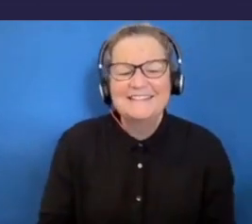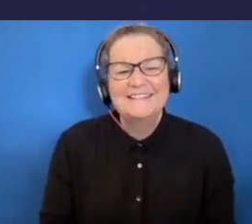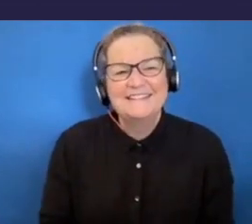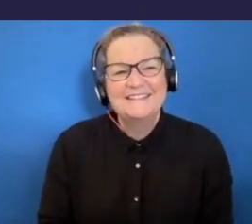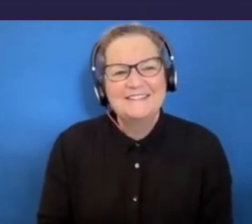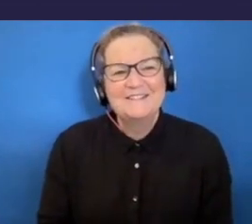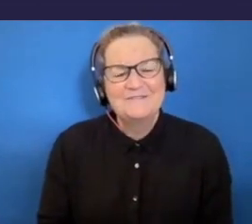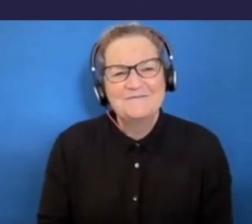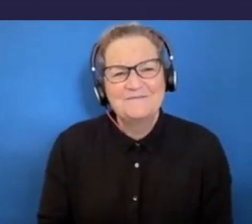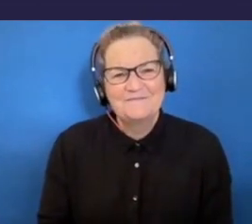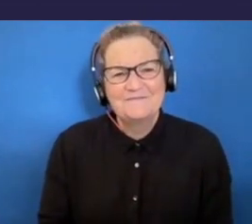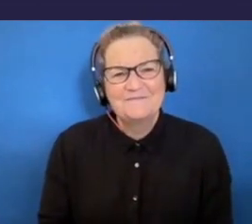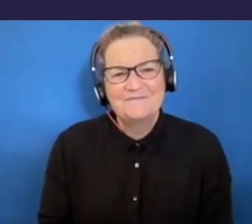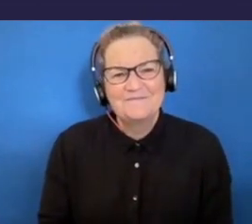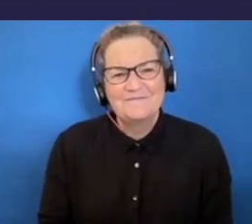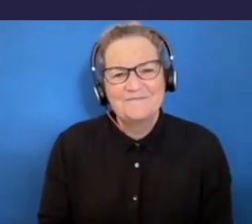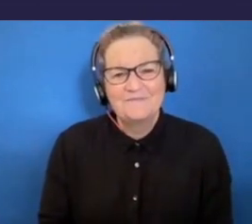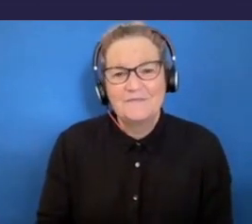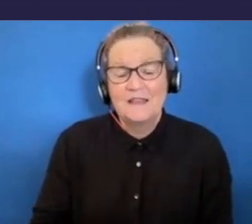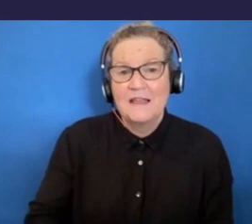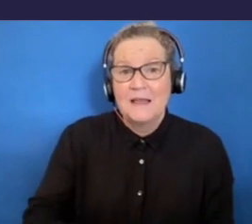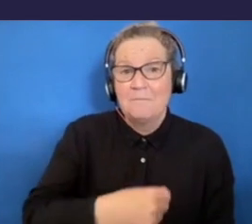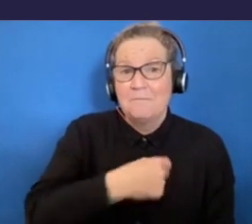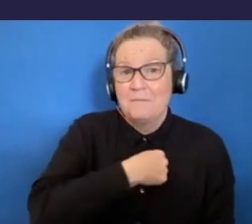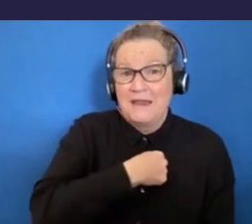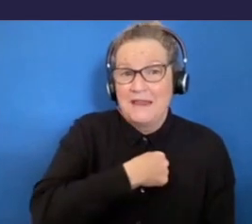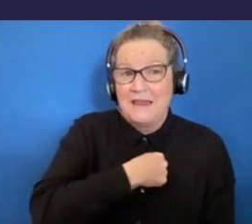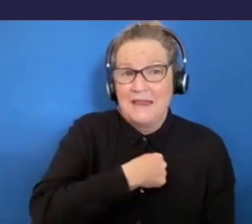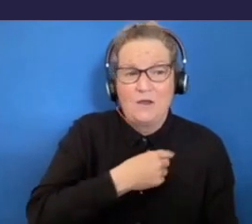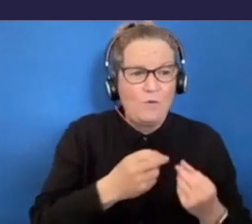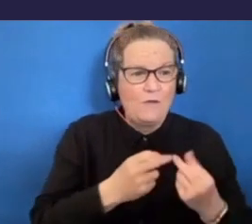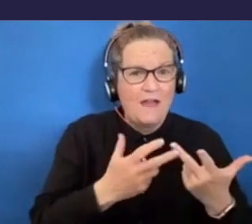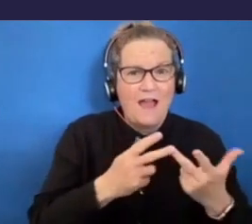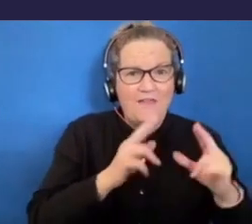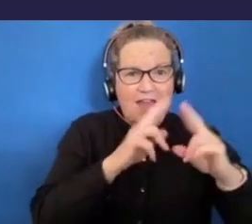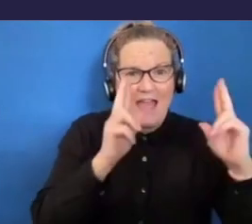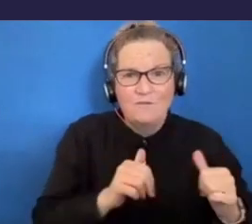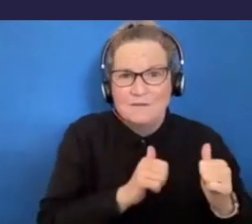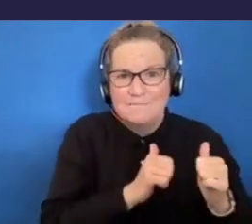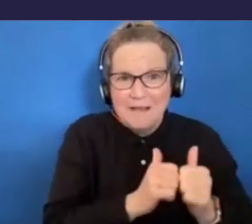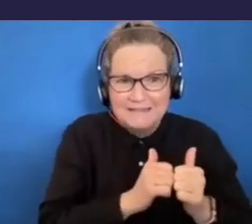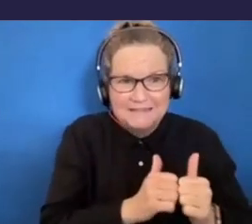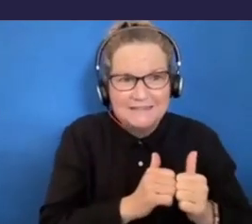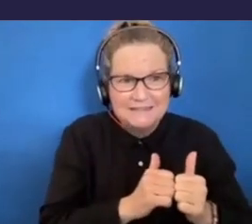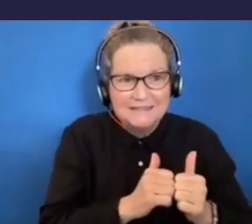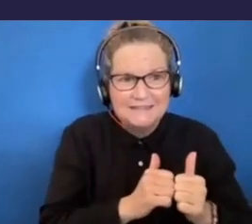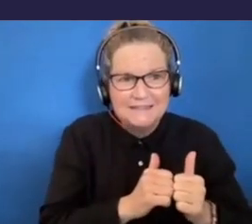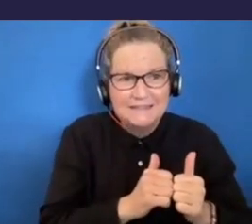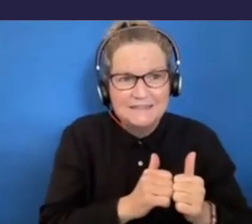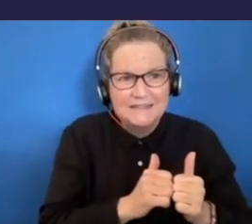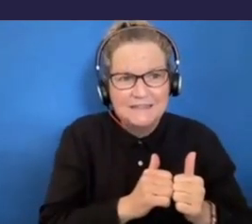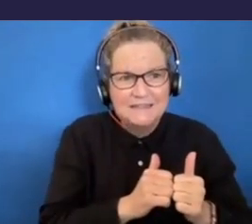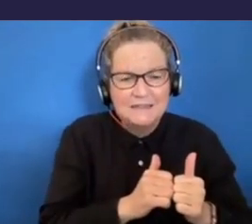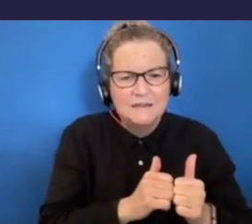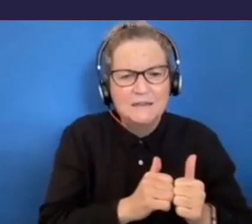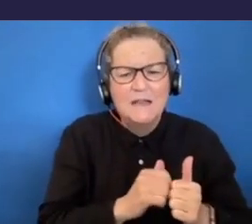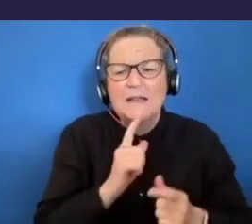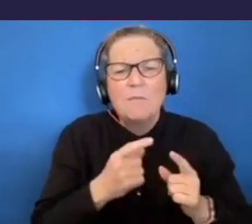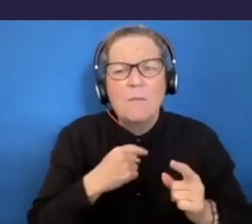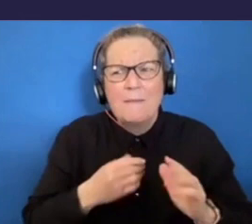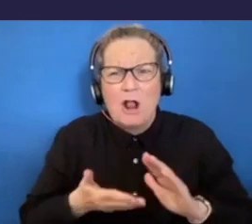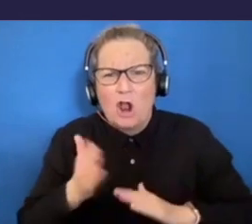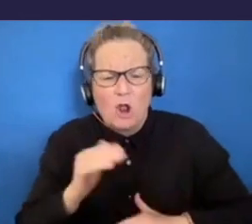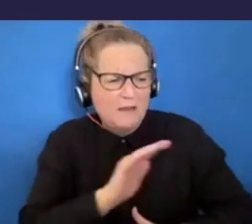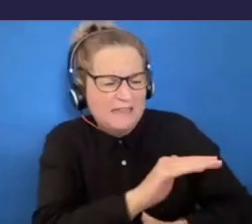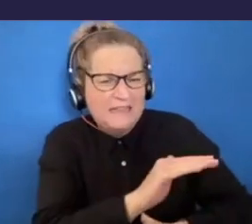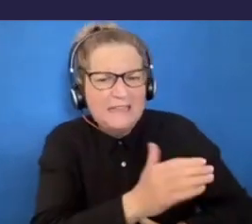pancake breakfast. Between myself and the other housemates, we get her up either before we have to get going or an hour